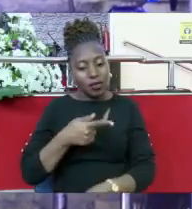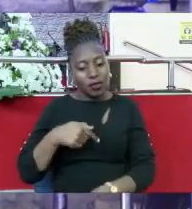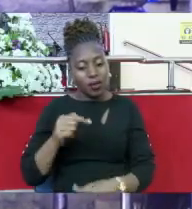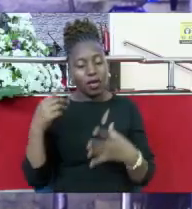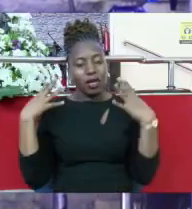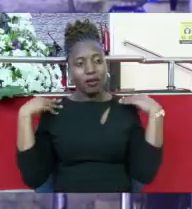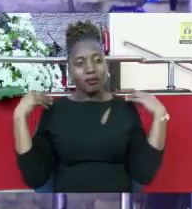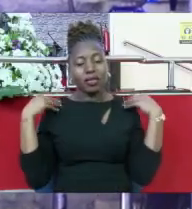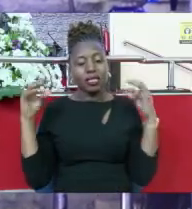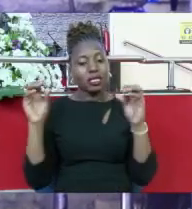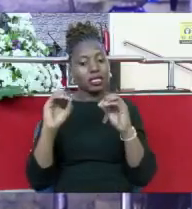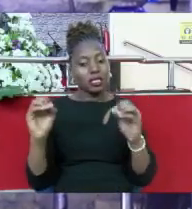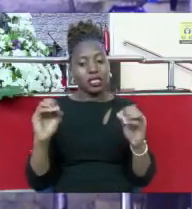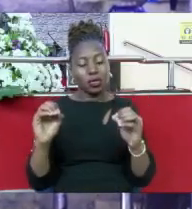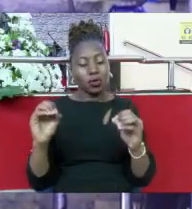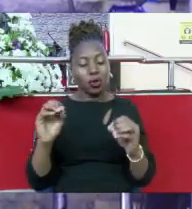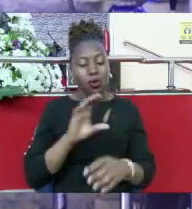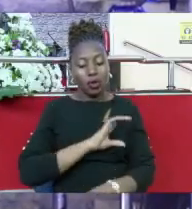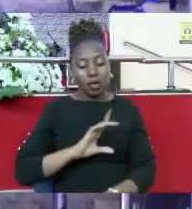Christian